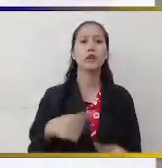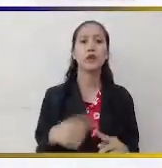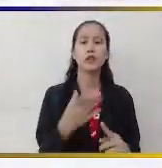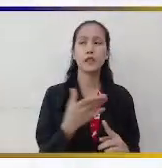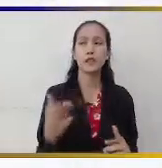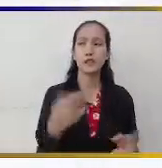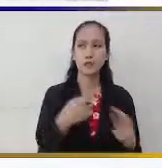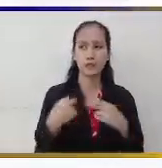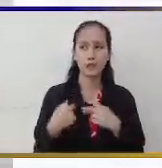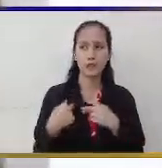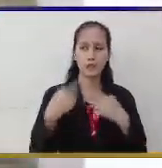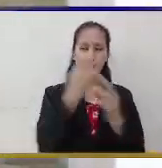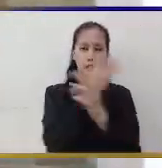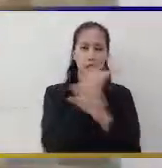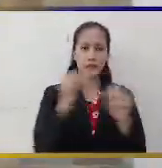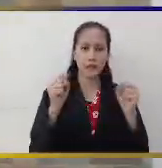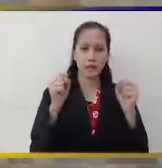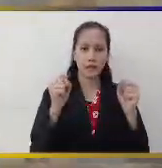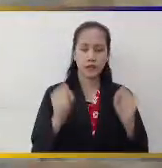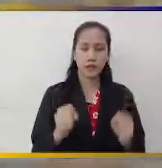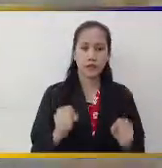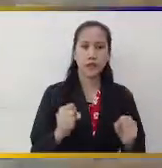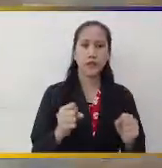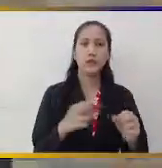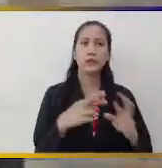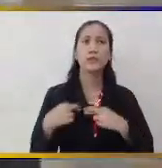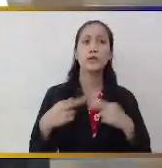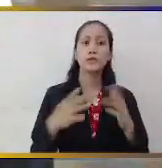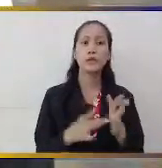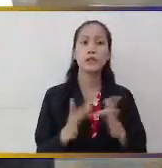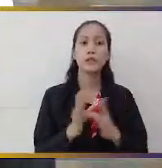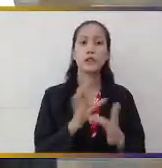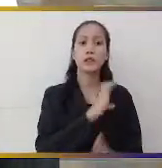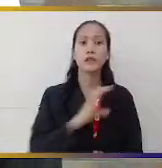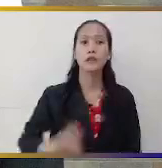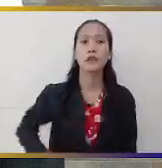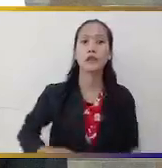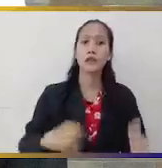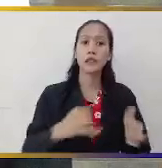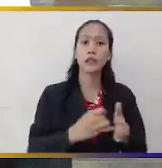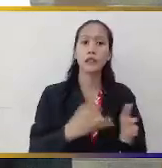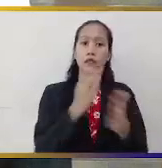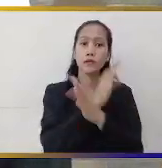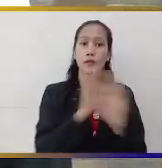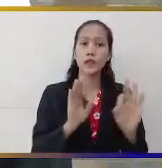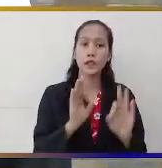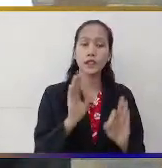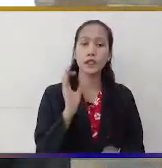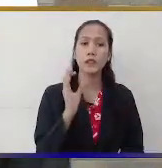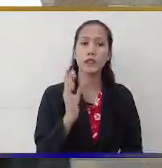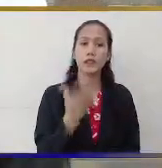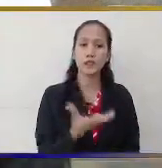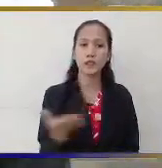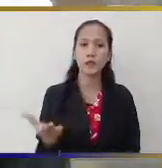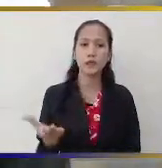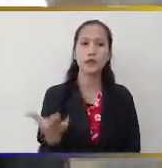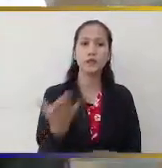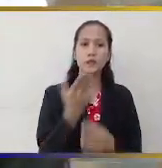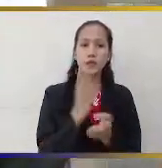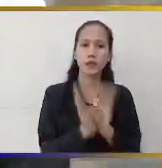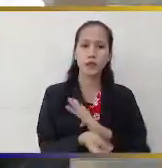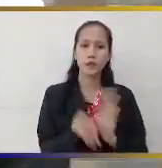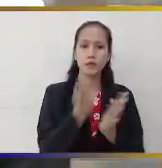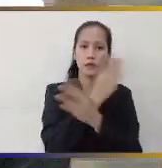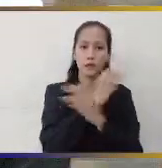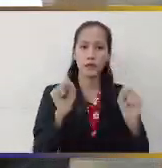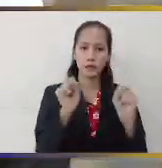receive Tanggap Jesu Cristo, it's libre, right? It's free. You're getting born again. You were righteous in